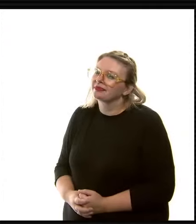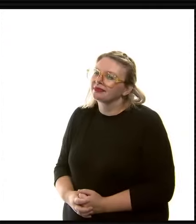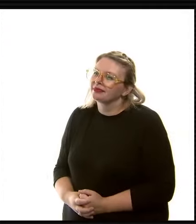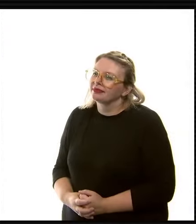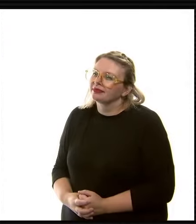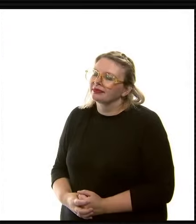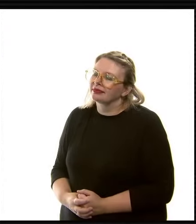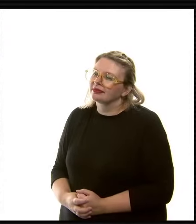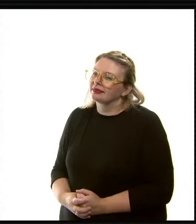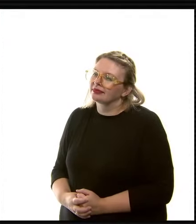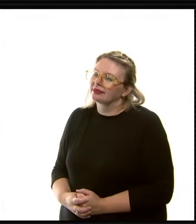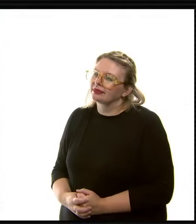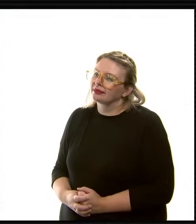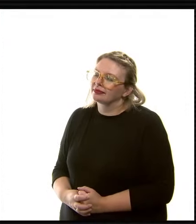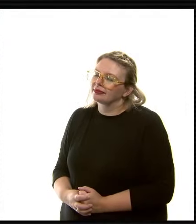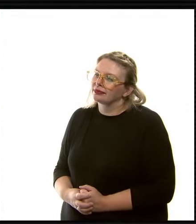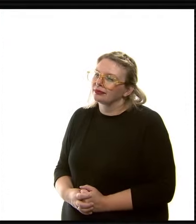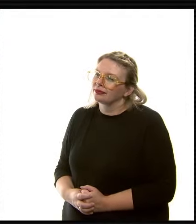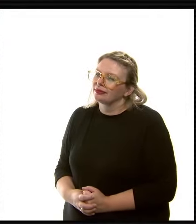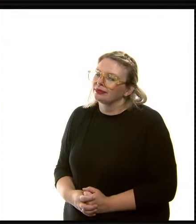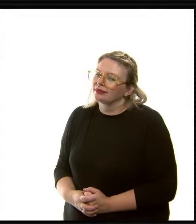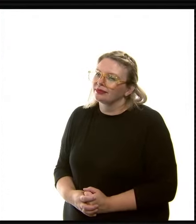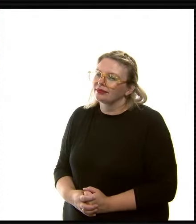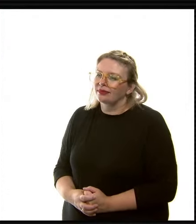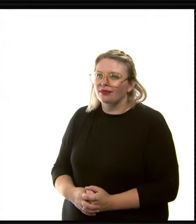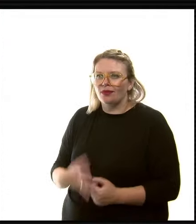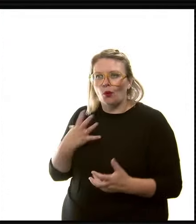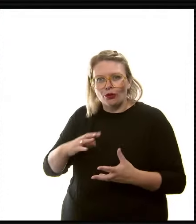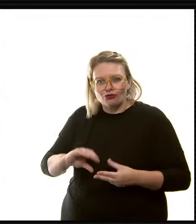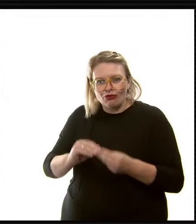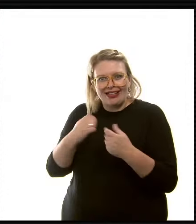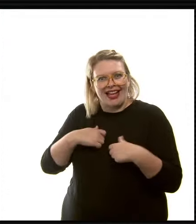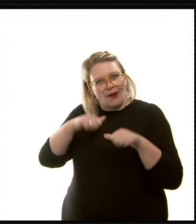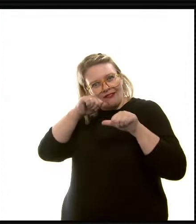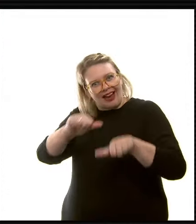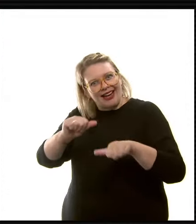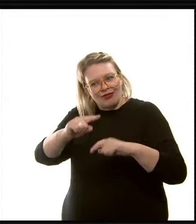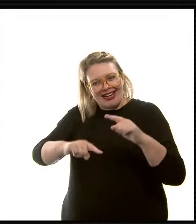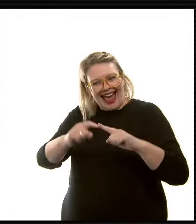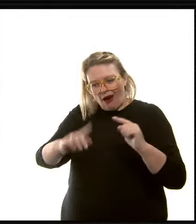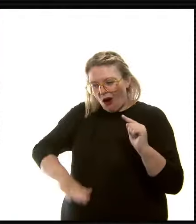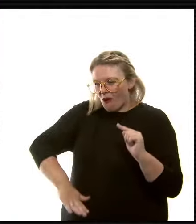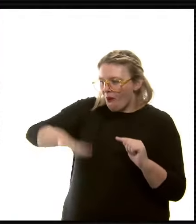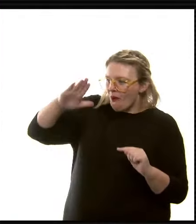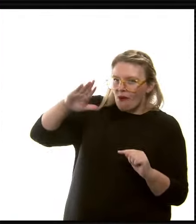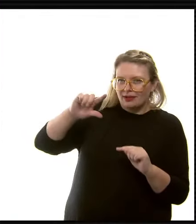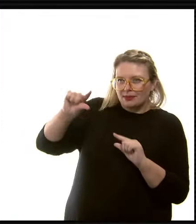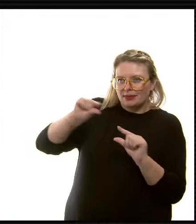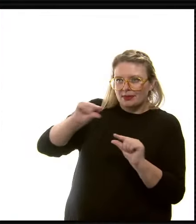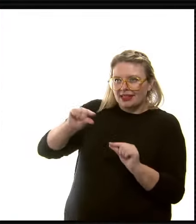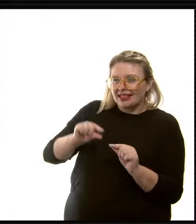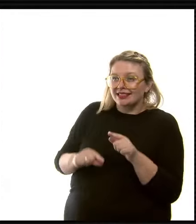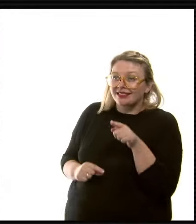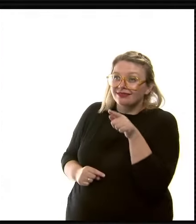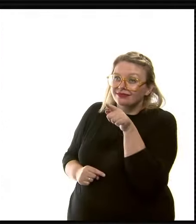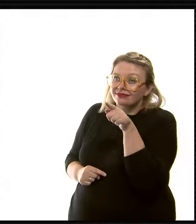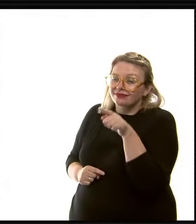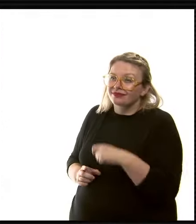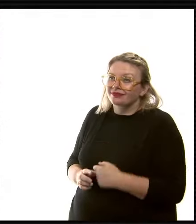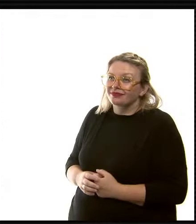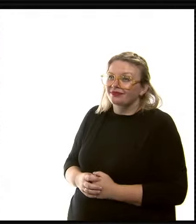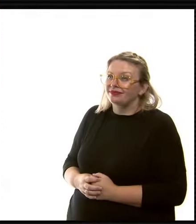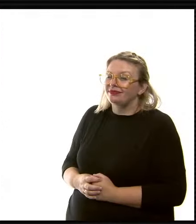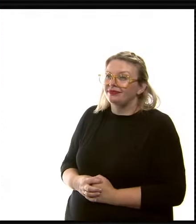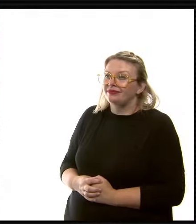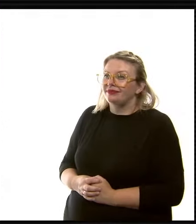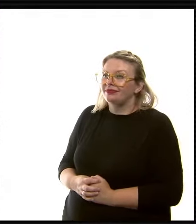just to build all the most awesome Lego that we have experienced through our life. So yeah, I built this